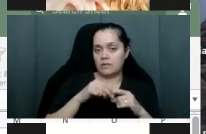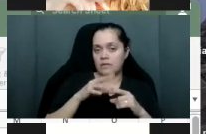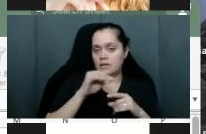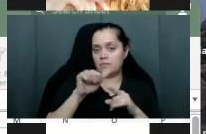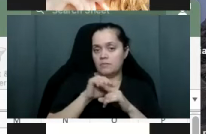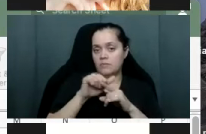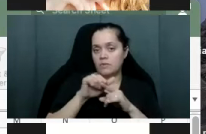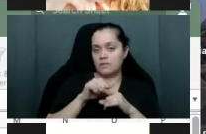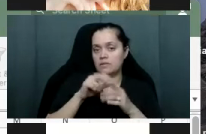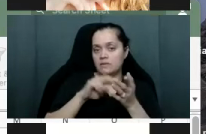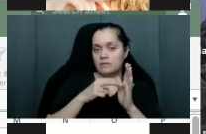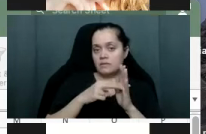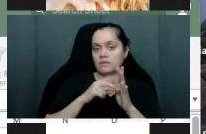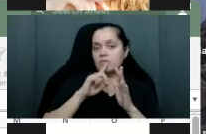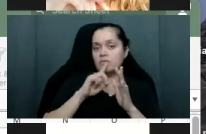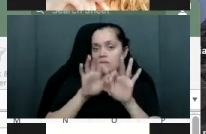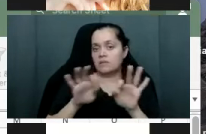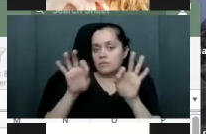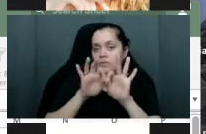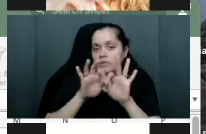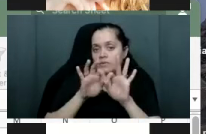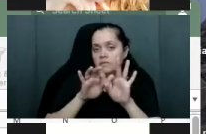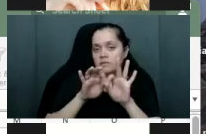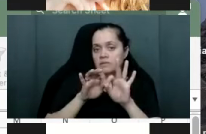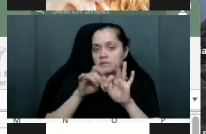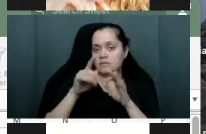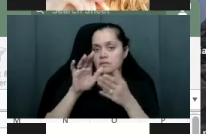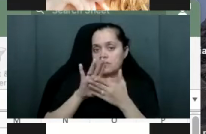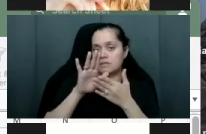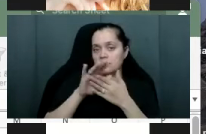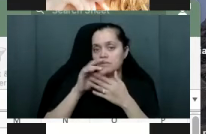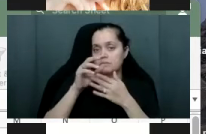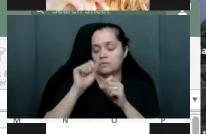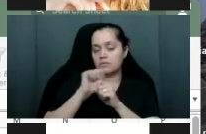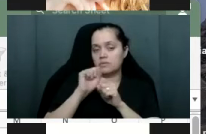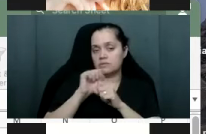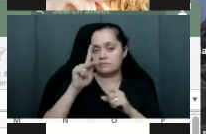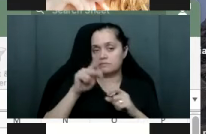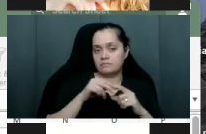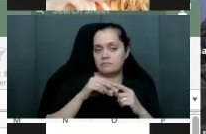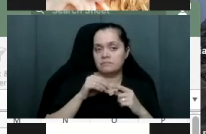practice is really important in academic work.